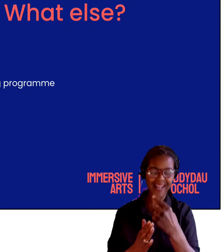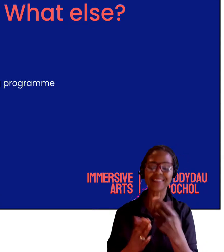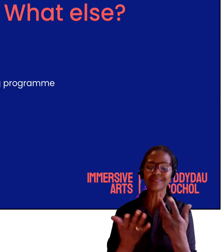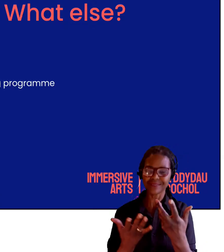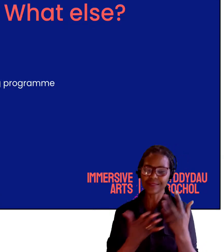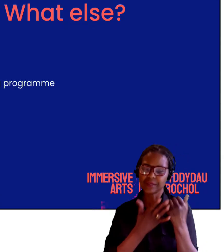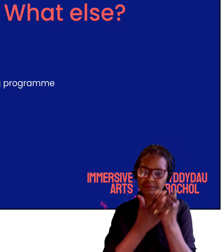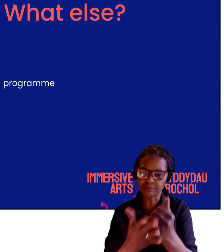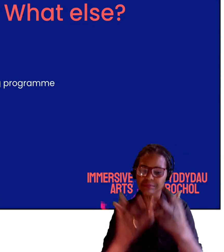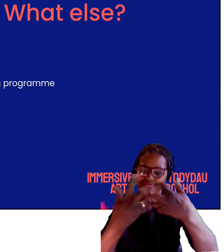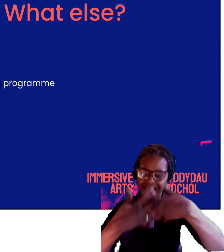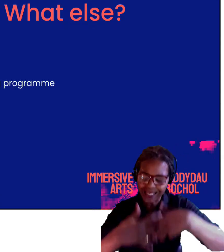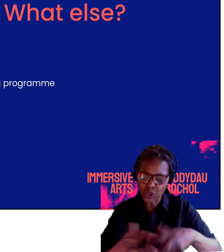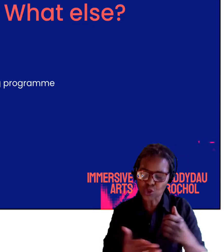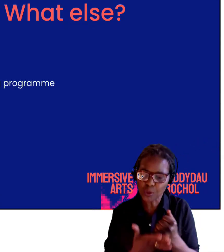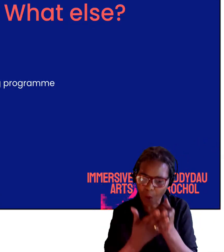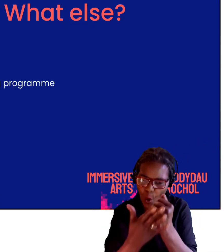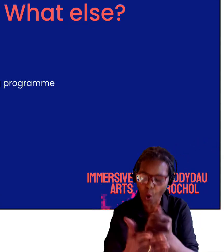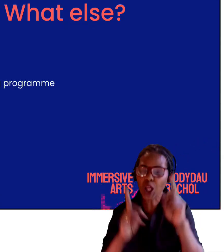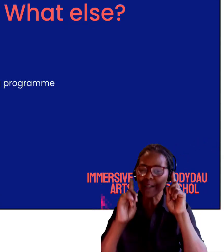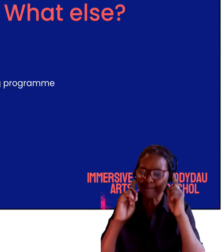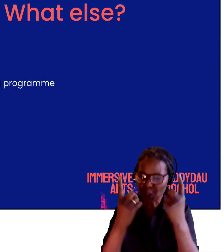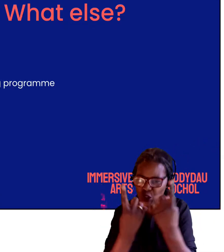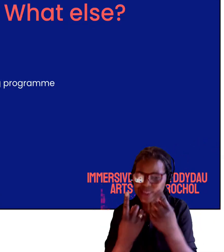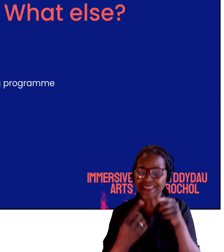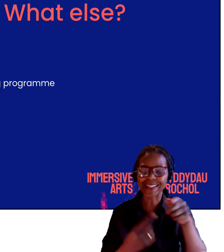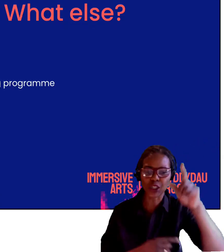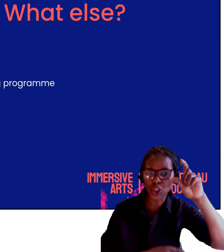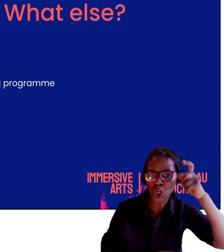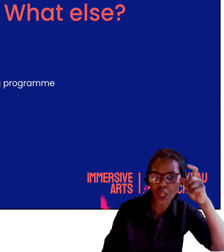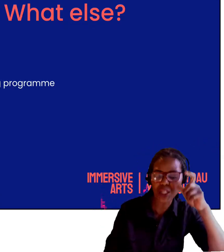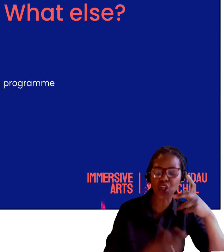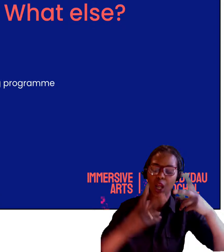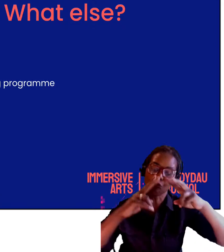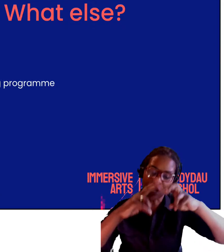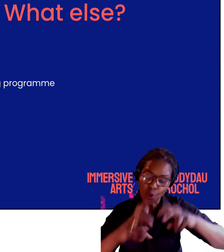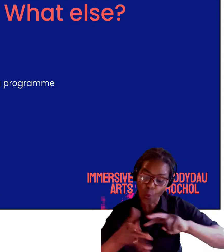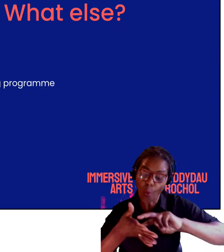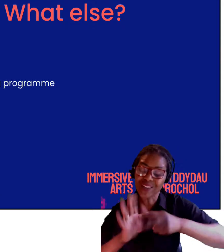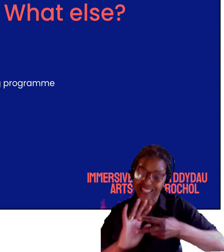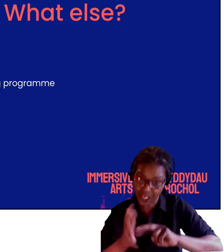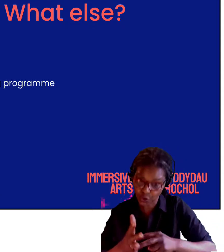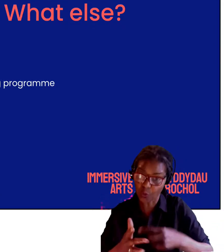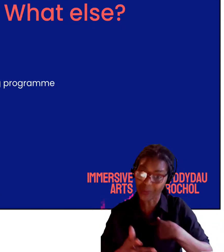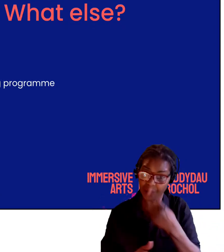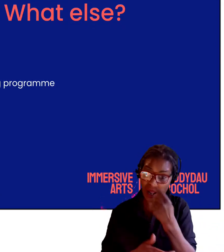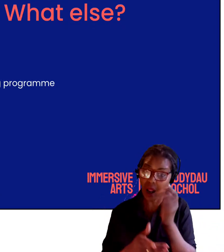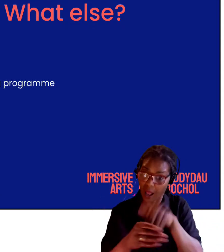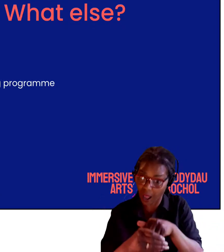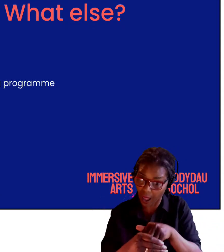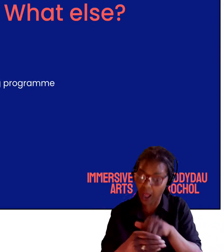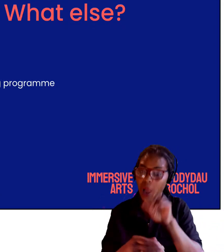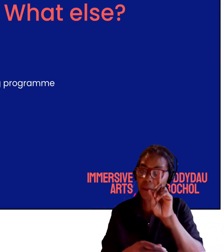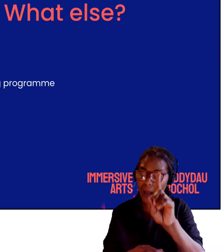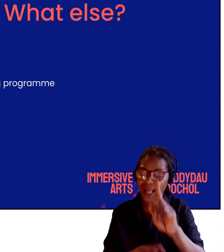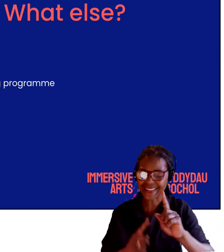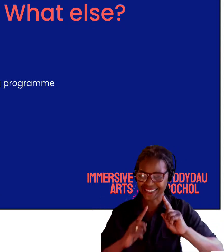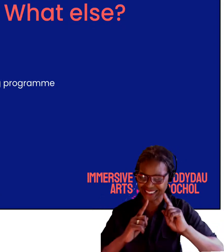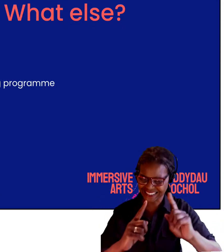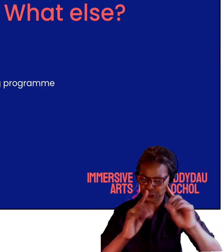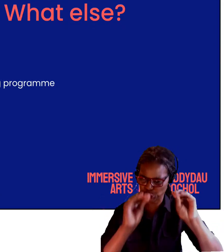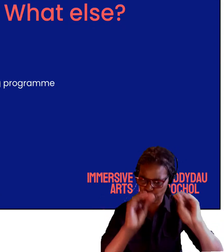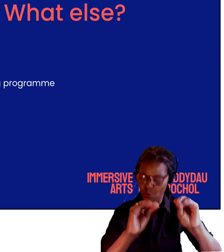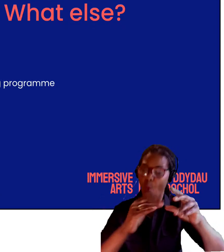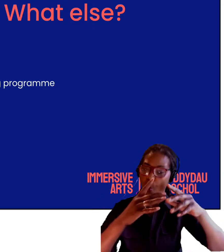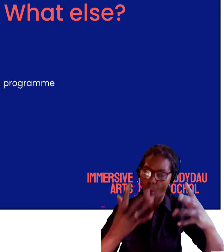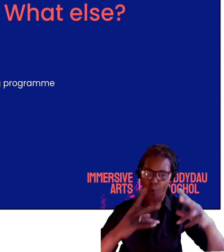universities, colleges, and independent research organisations, but not for teaching or research itself.